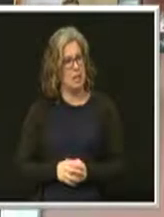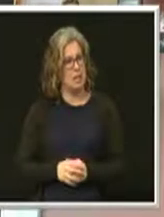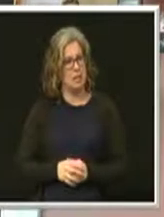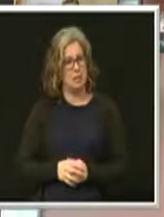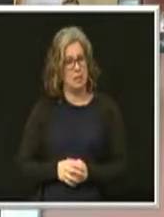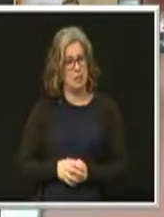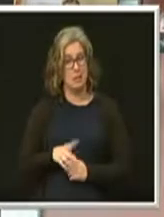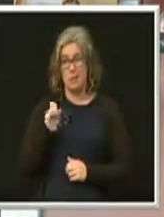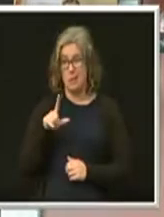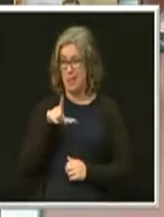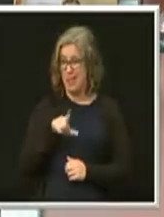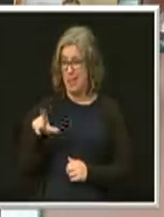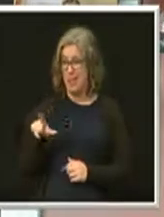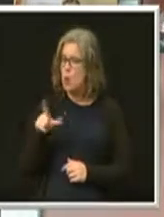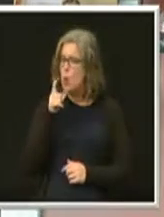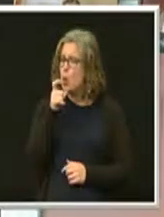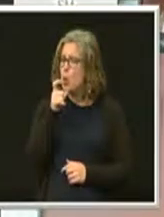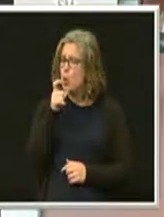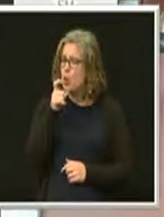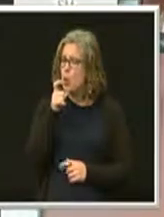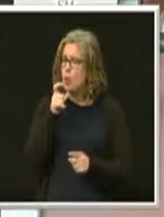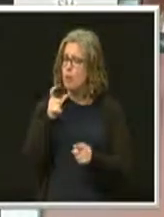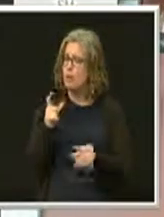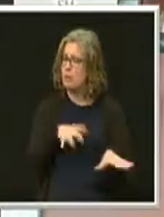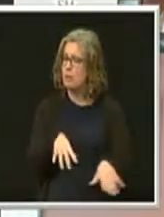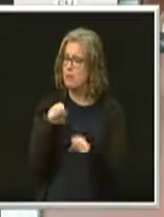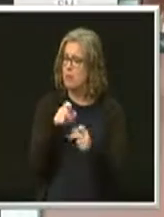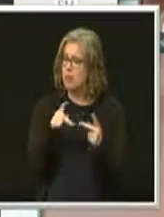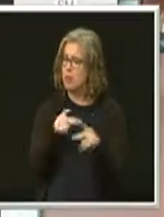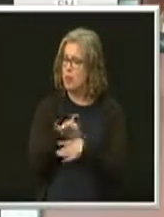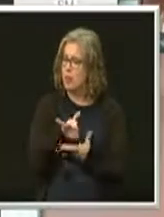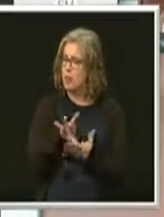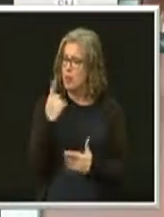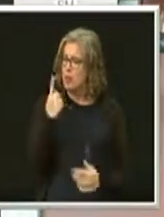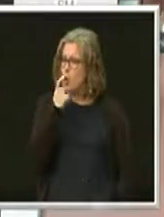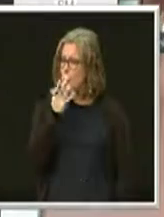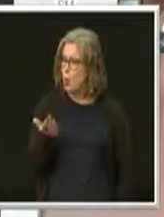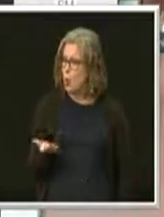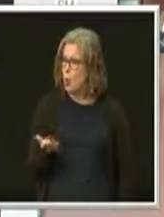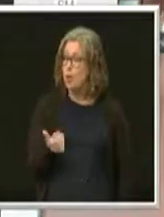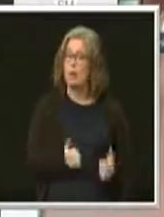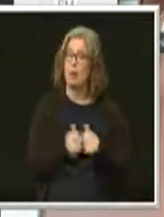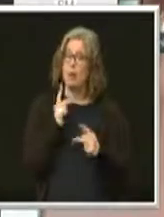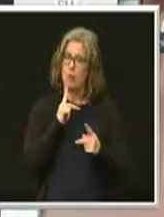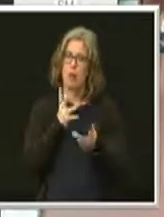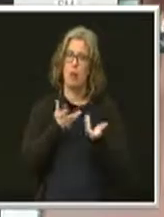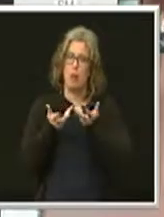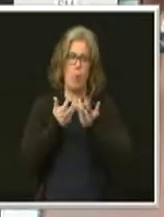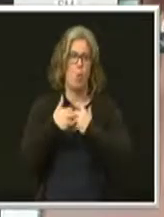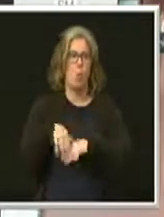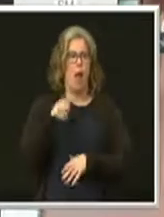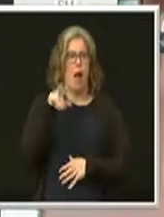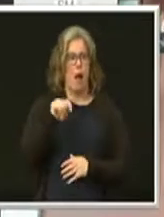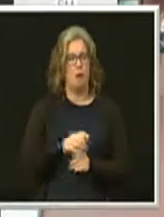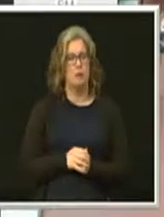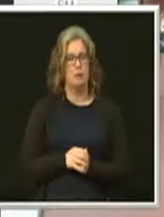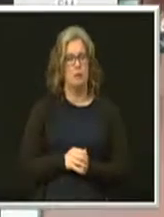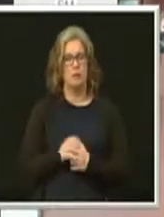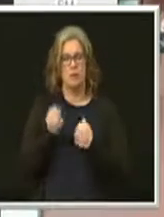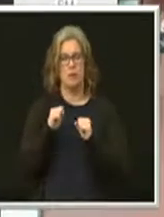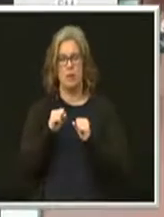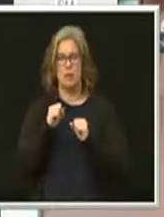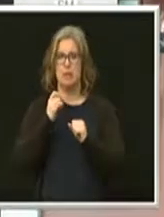that I'm asking landlords is who's going to come in to the space after you evict somebody? So most people are working it out, right? So trying to